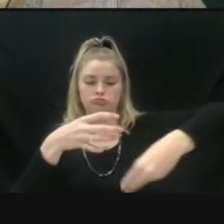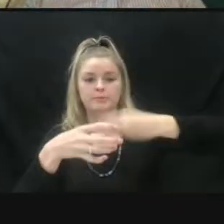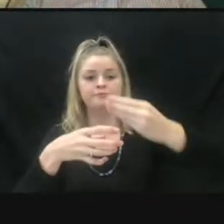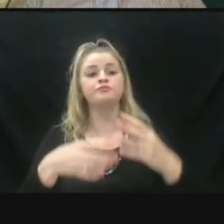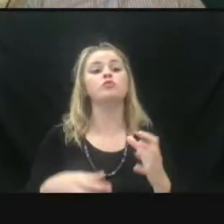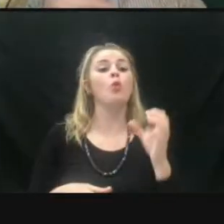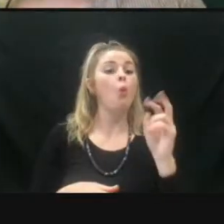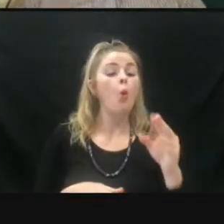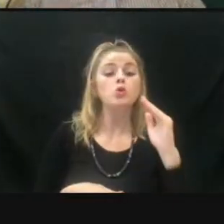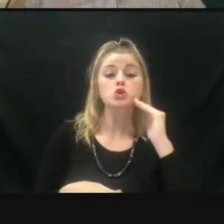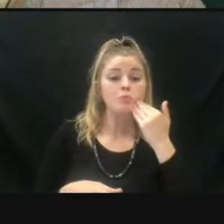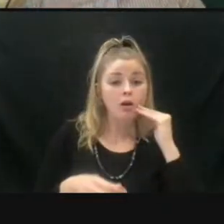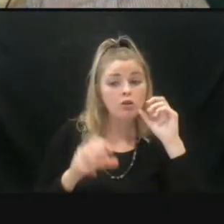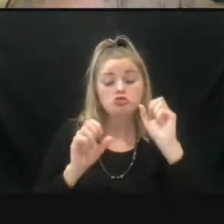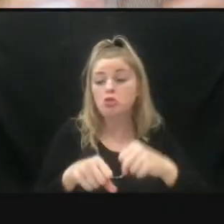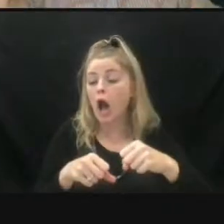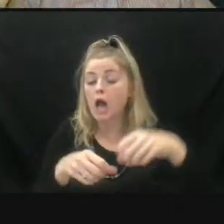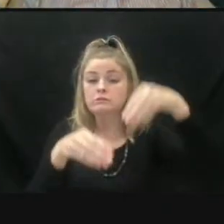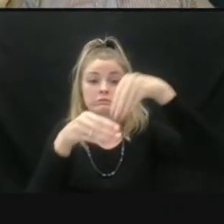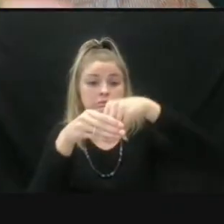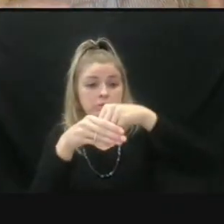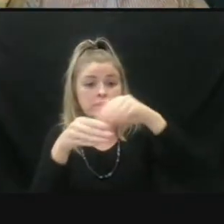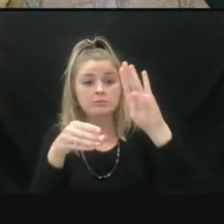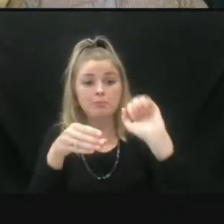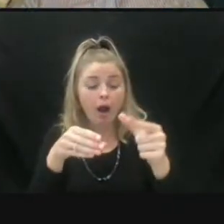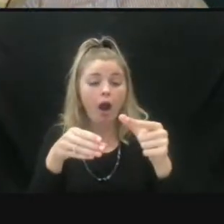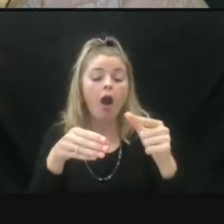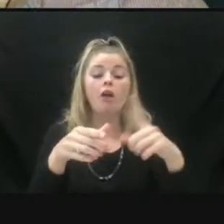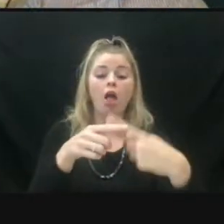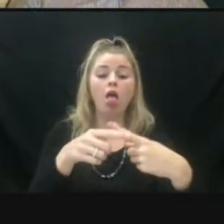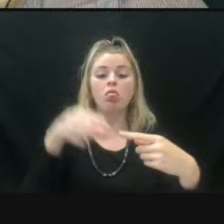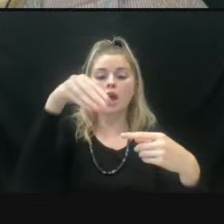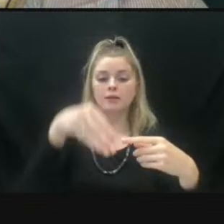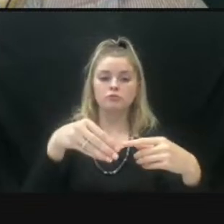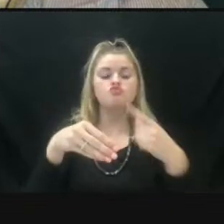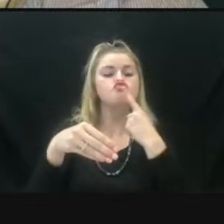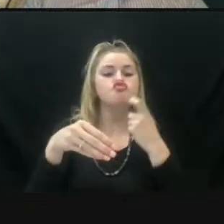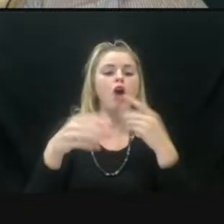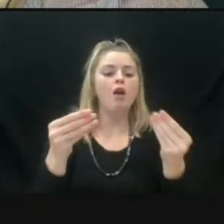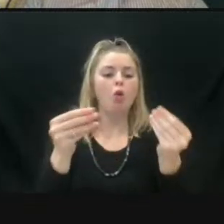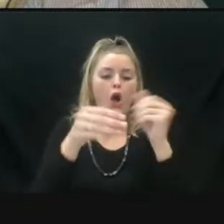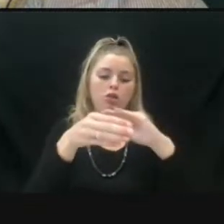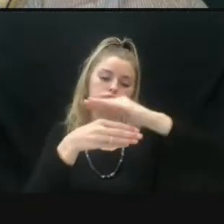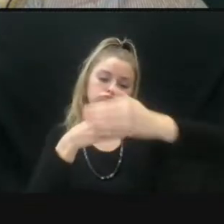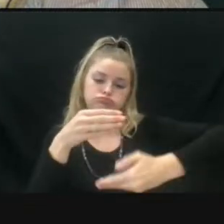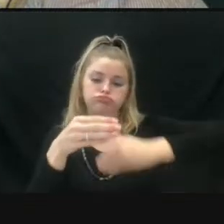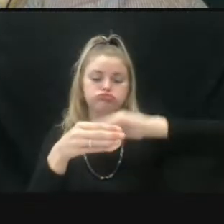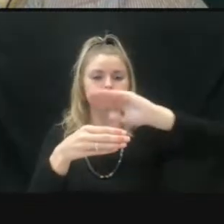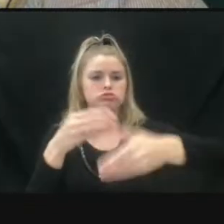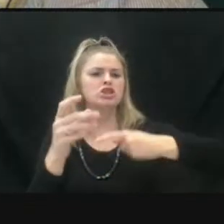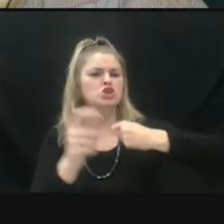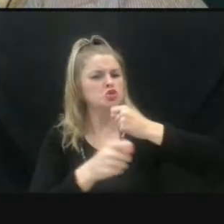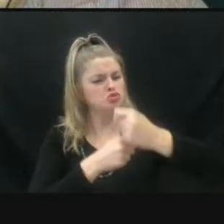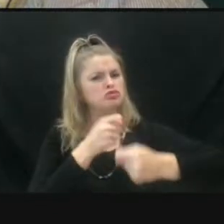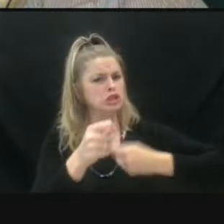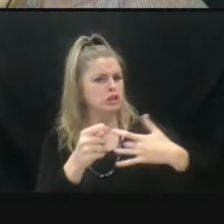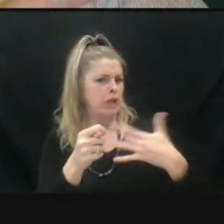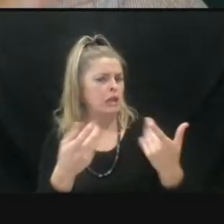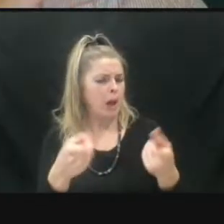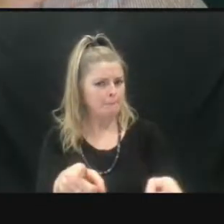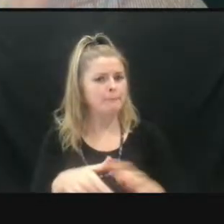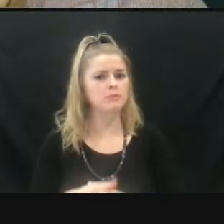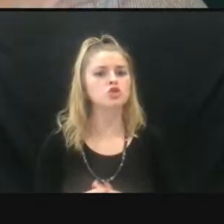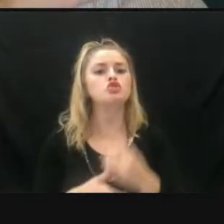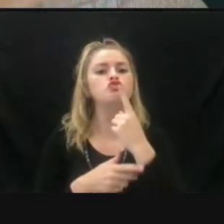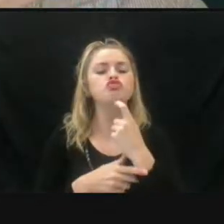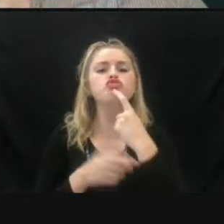putting it into a small Ziploc bag, and you wrap the bag with red cloth, which is a traditional practice. Red is a